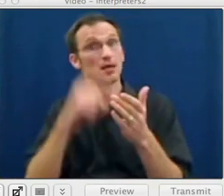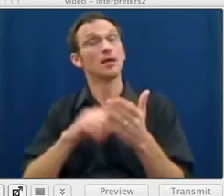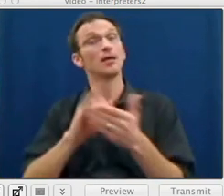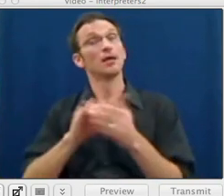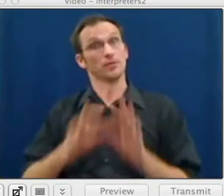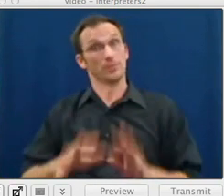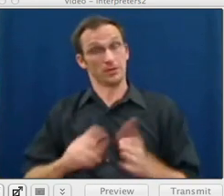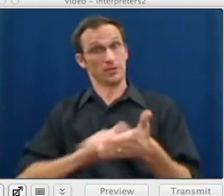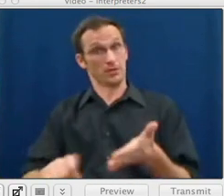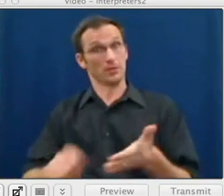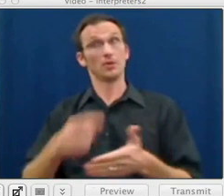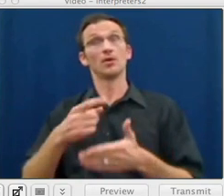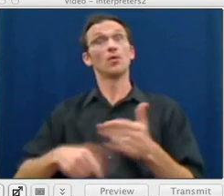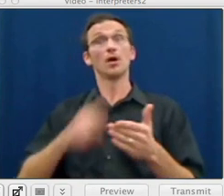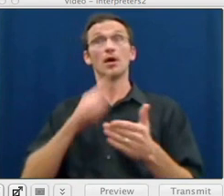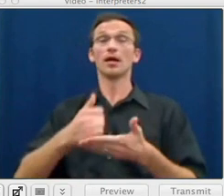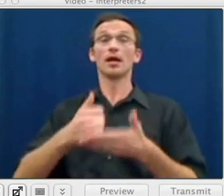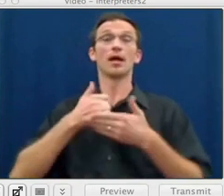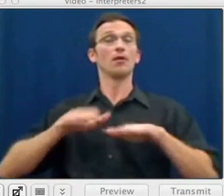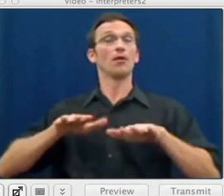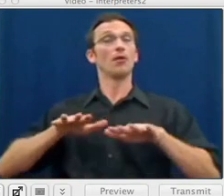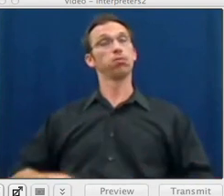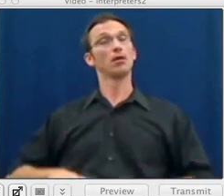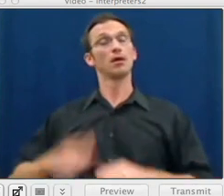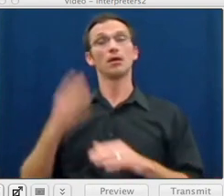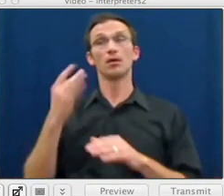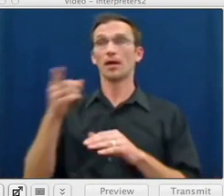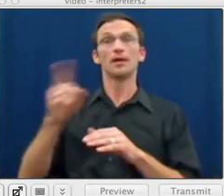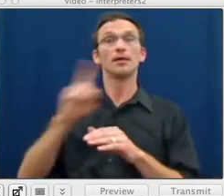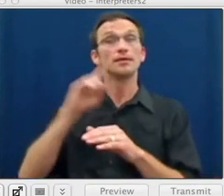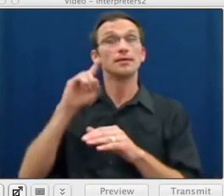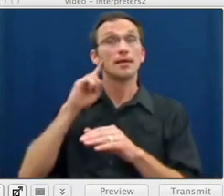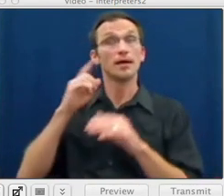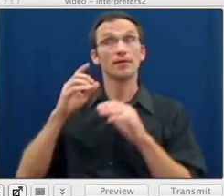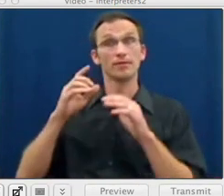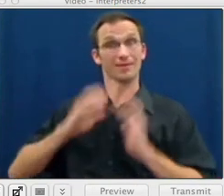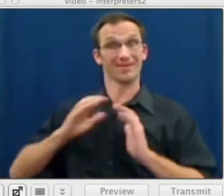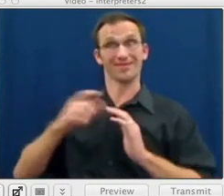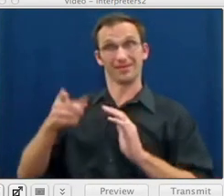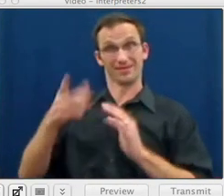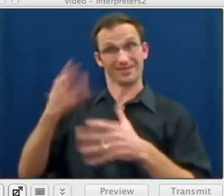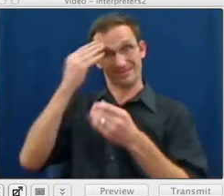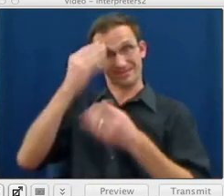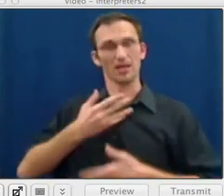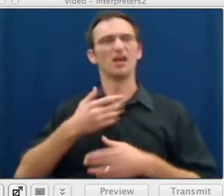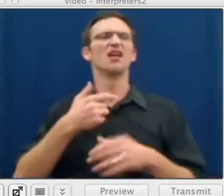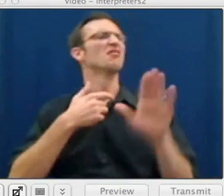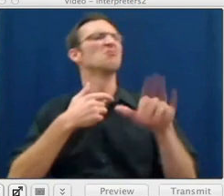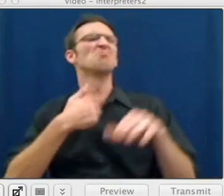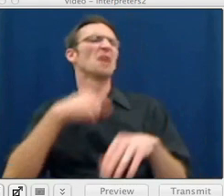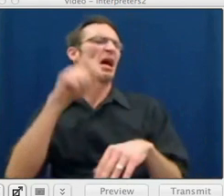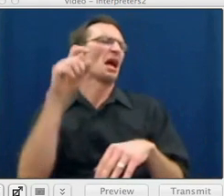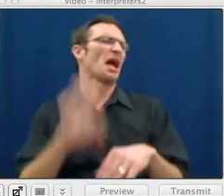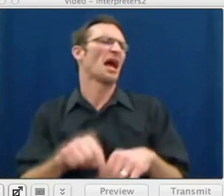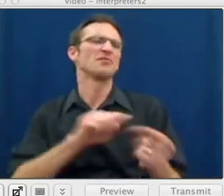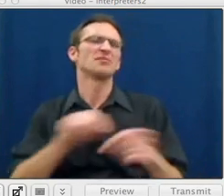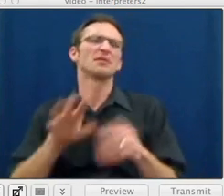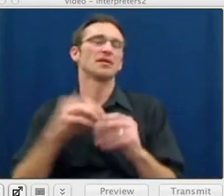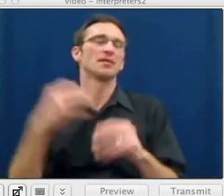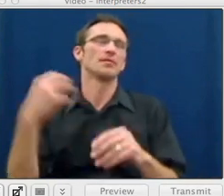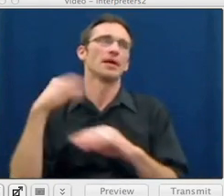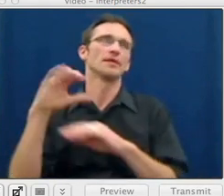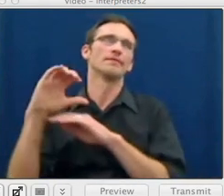some ways was the deaf client prefaced me with, 'I have to be here. The boss is forcing me. I don't really want to be here,'" which is